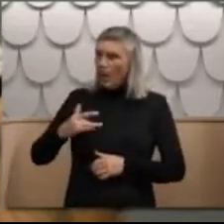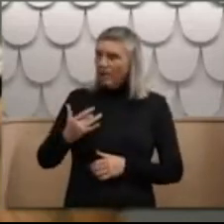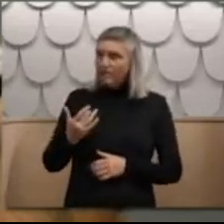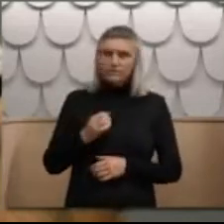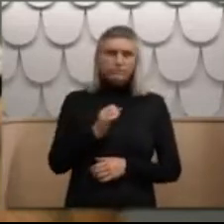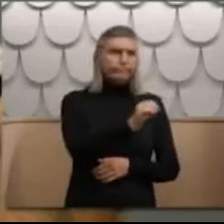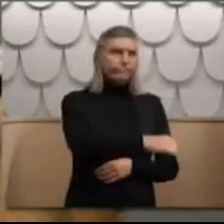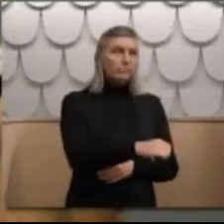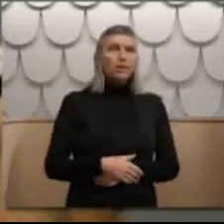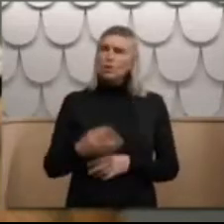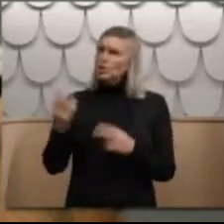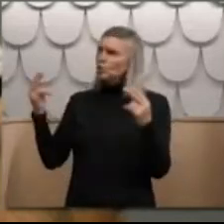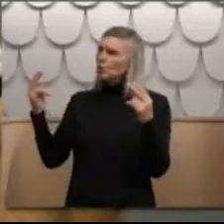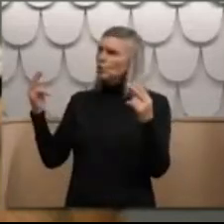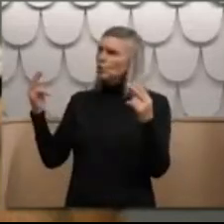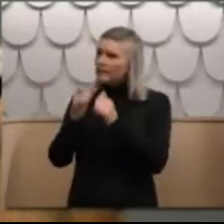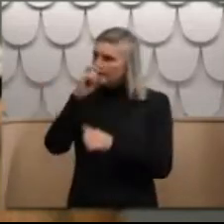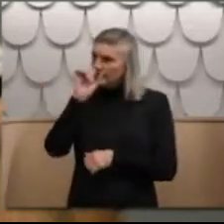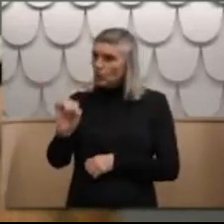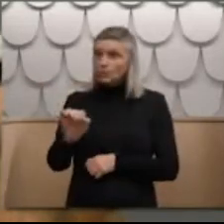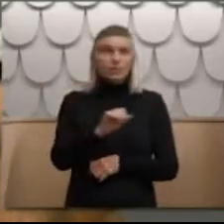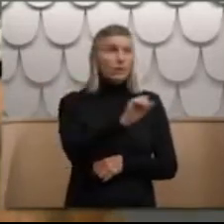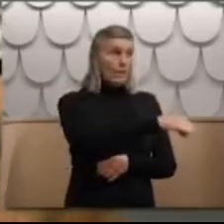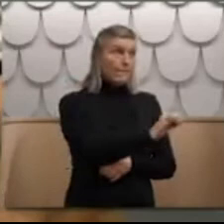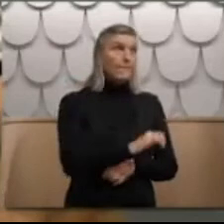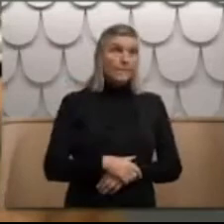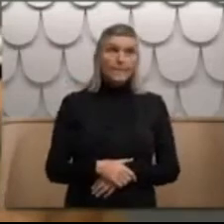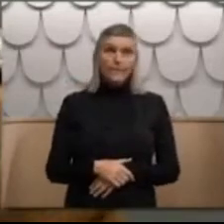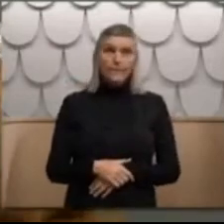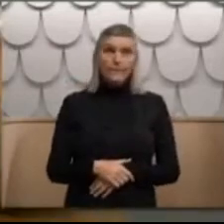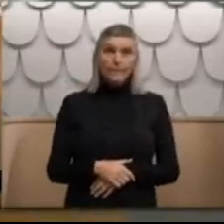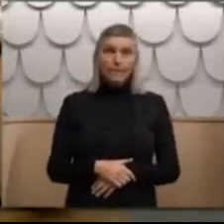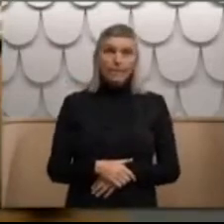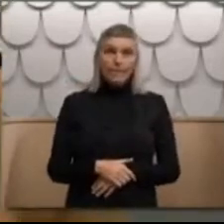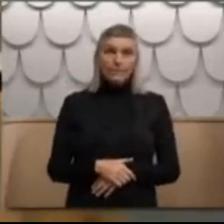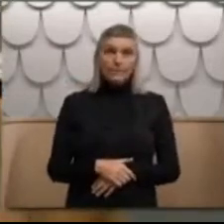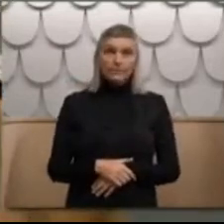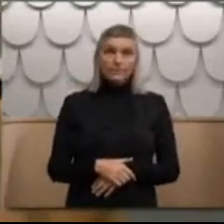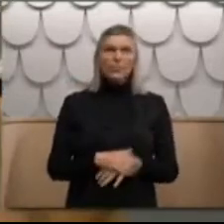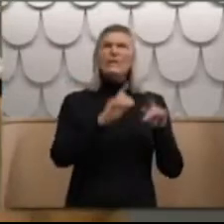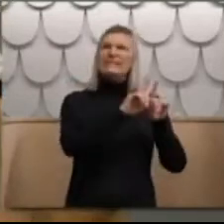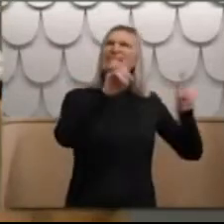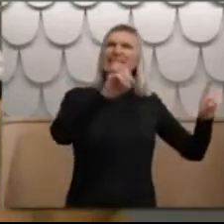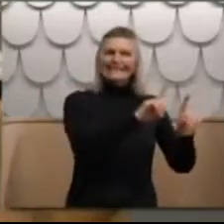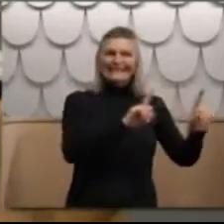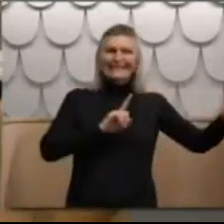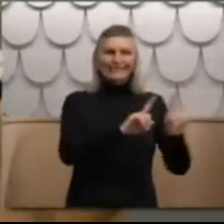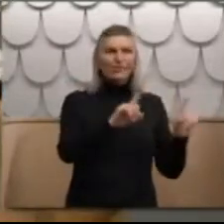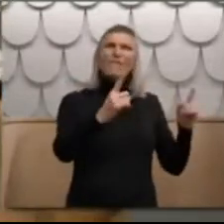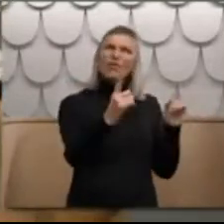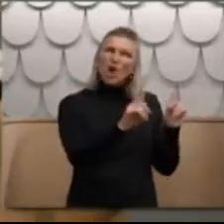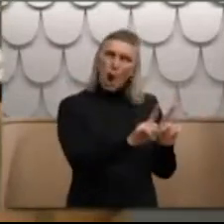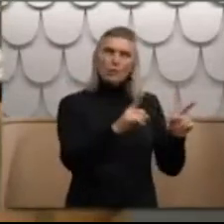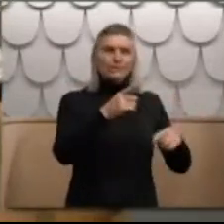Do you see any of your other siblings? Yeah, but we're sort of distant. I'm not that close,